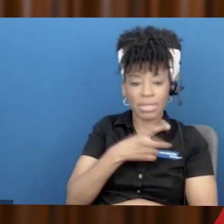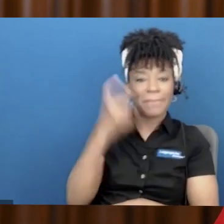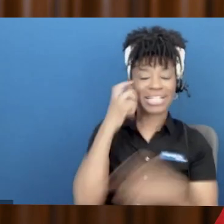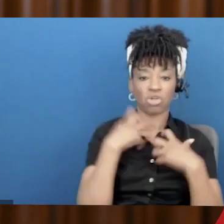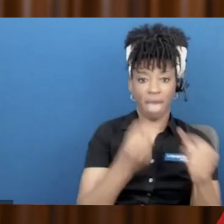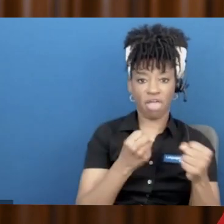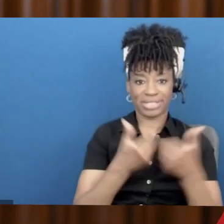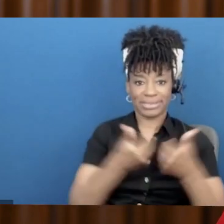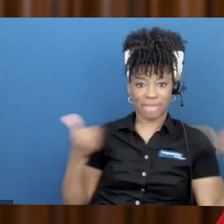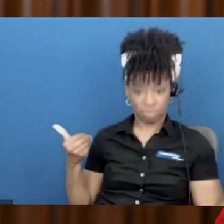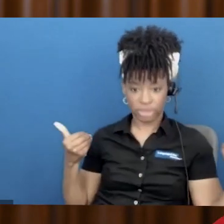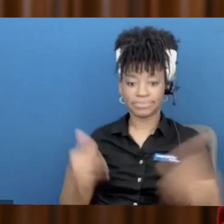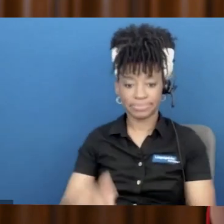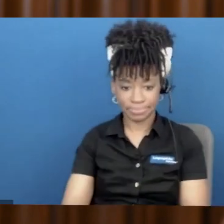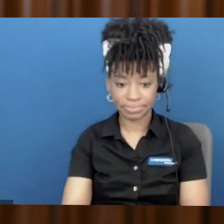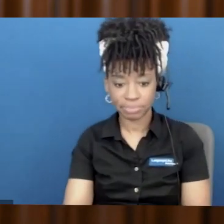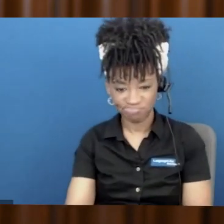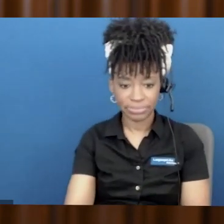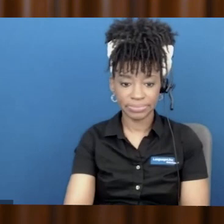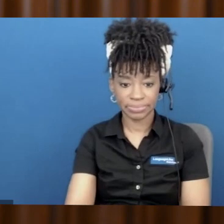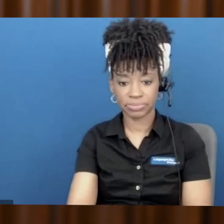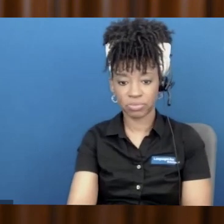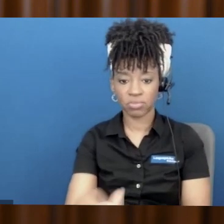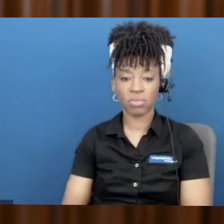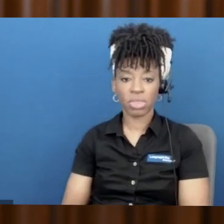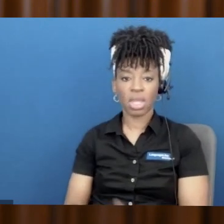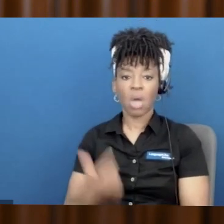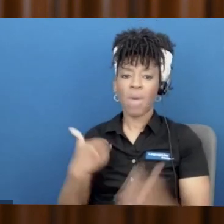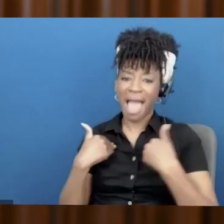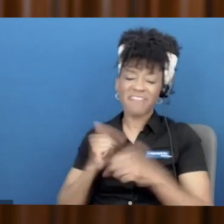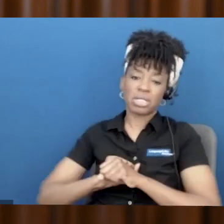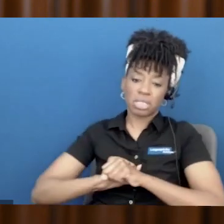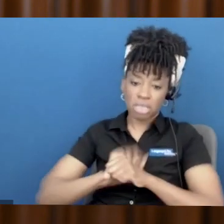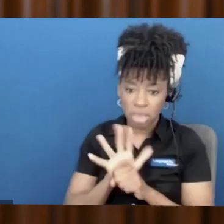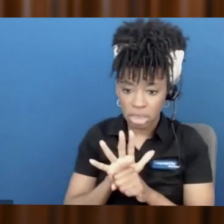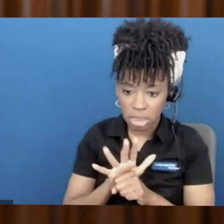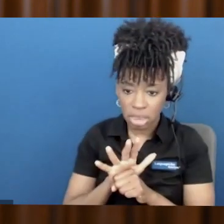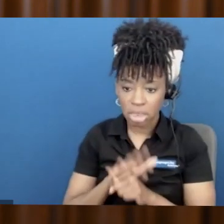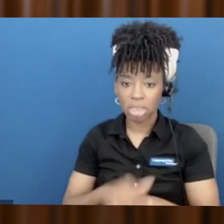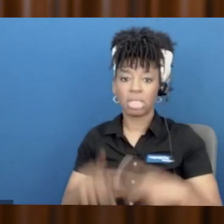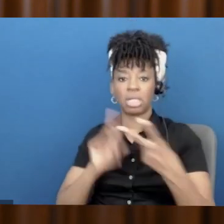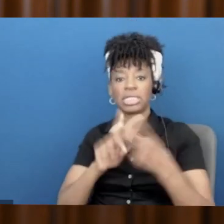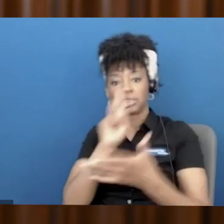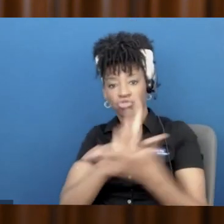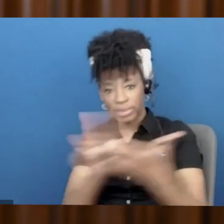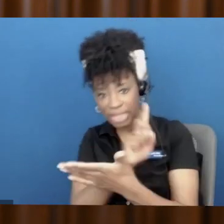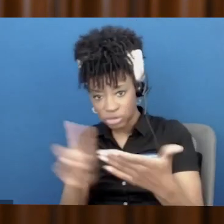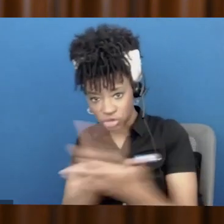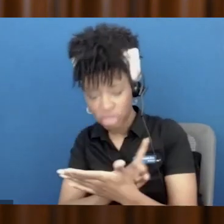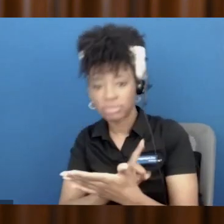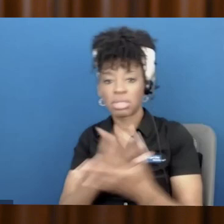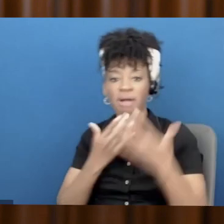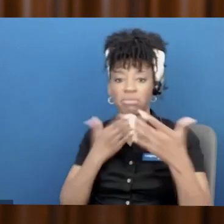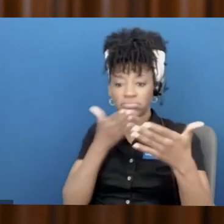problems. As we grapple with a national pandemic and strive to address systemic racism and inequality within